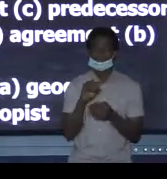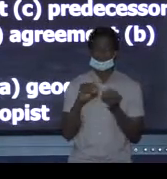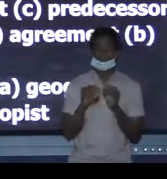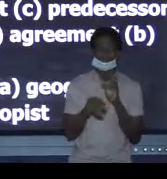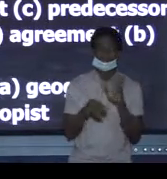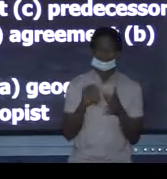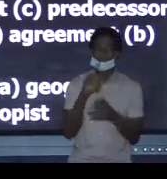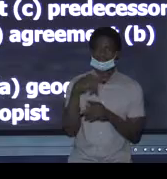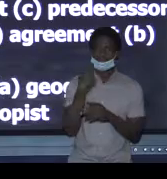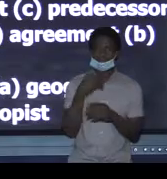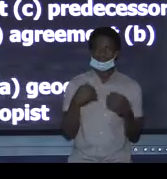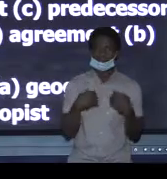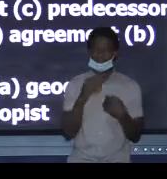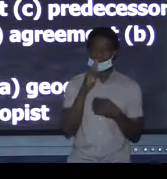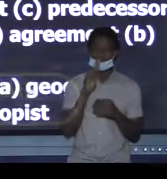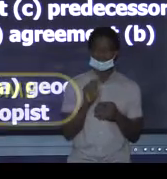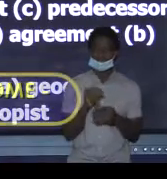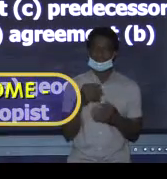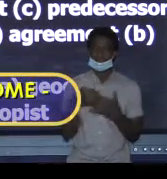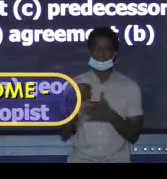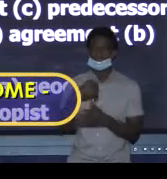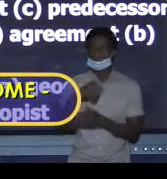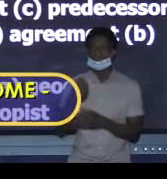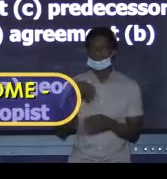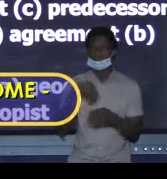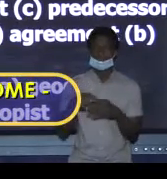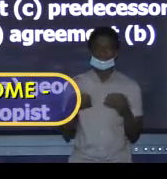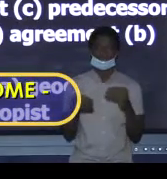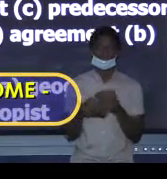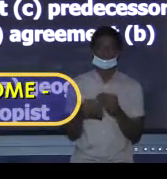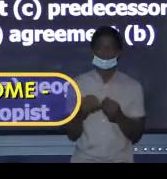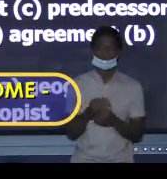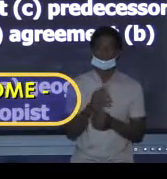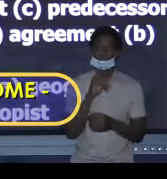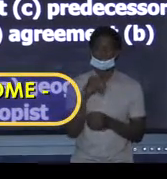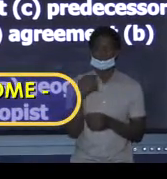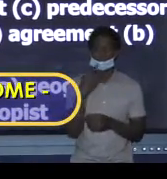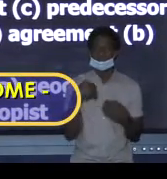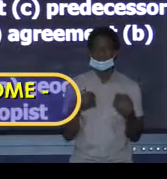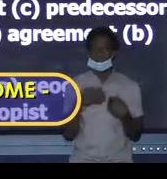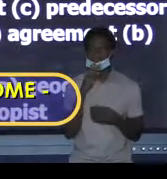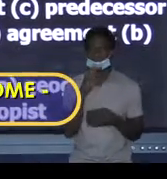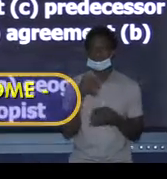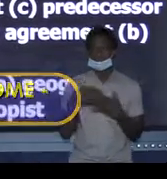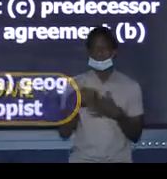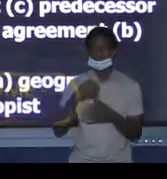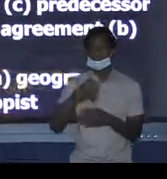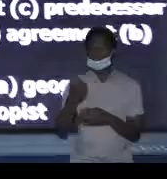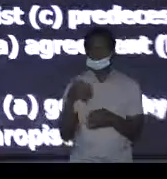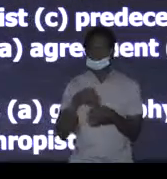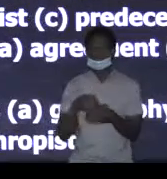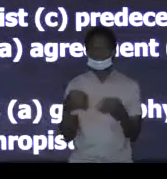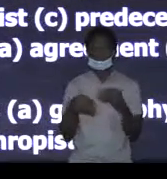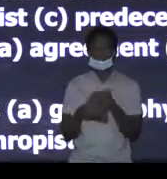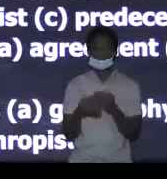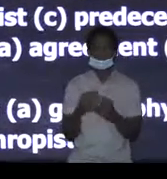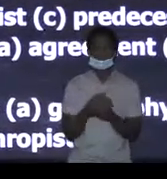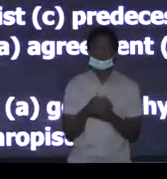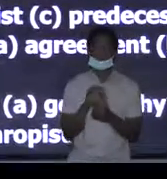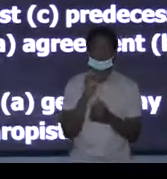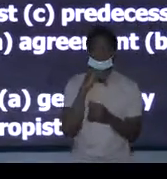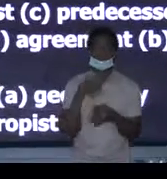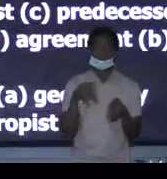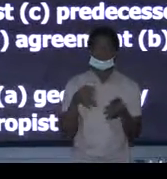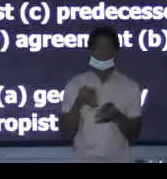Number three, one who has been before another in office one who has been before another